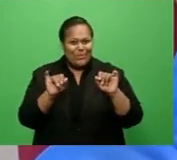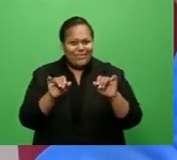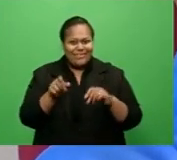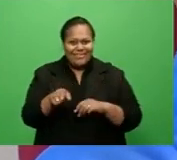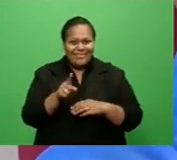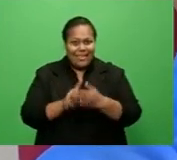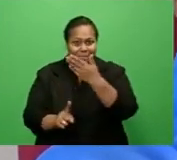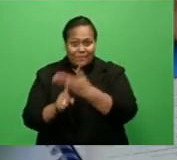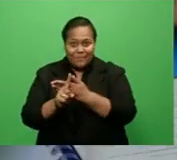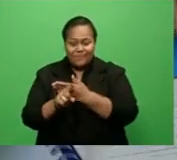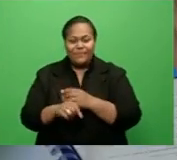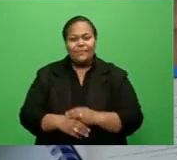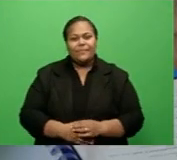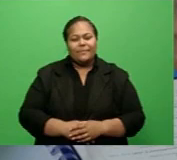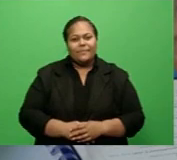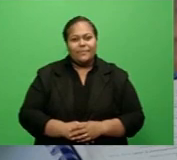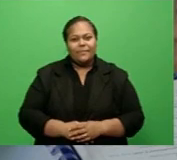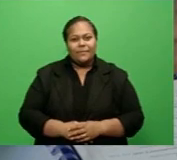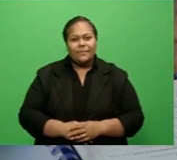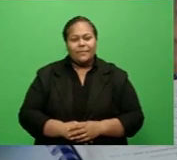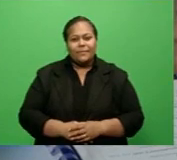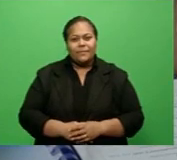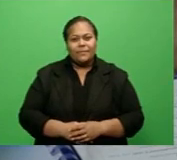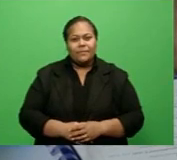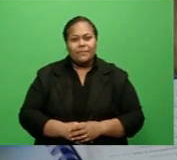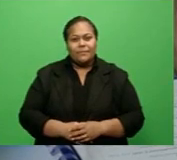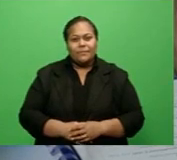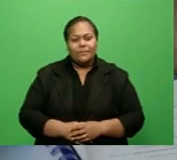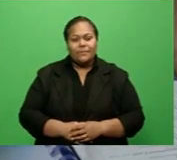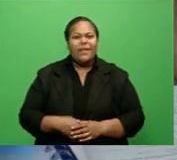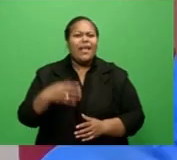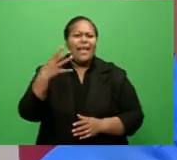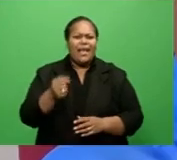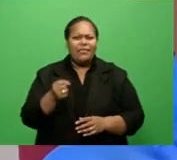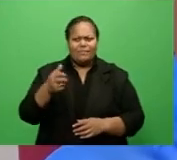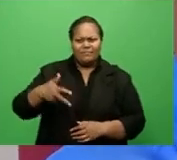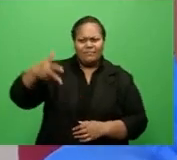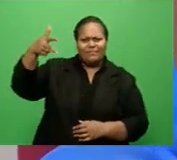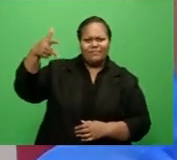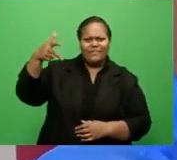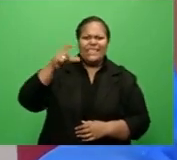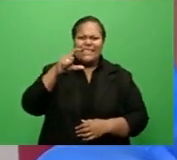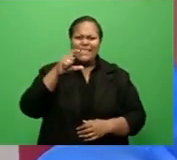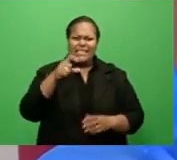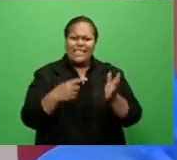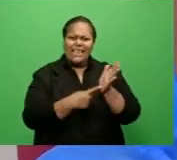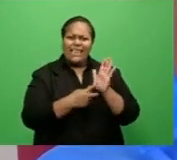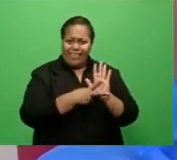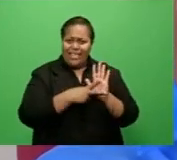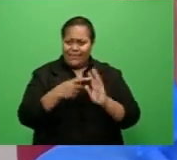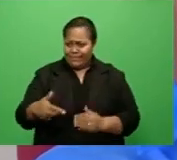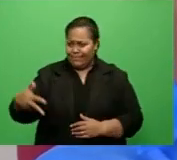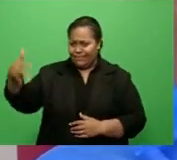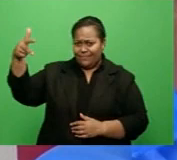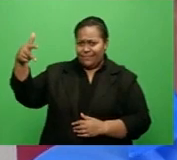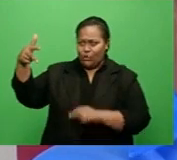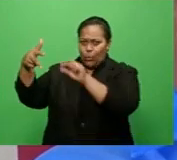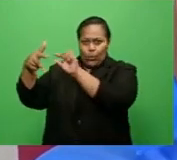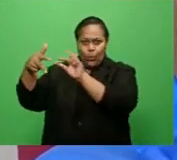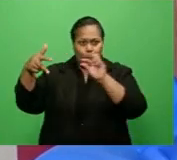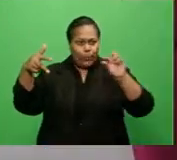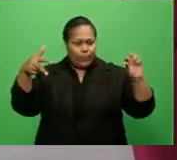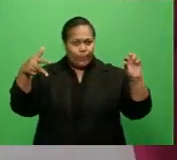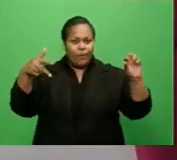And what we do is we have our CCTV in the market that is directly linked to the police post